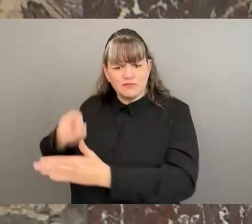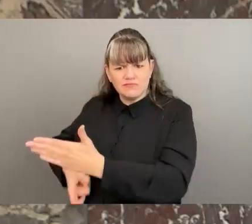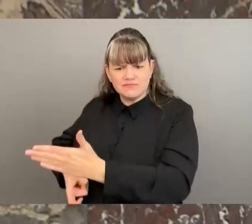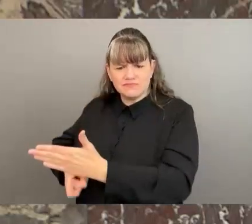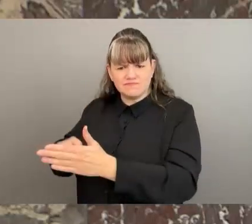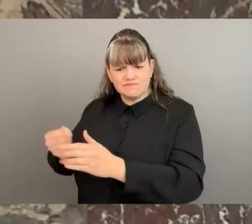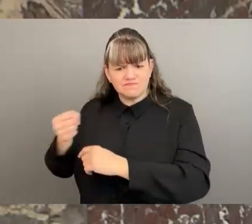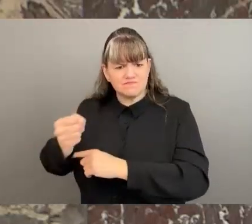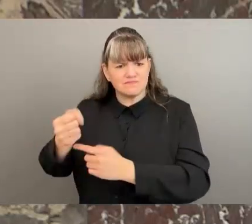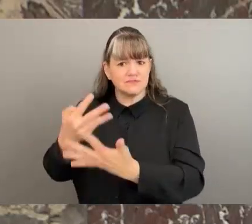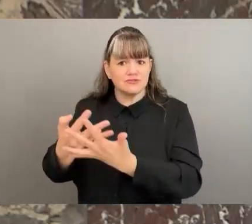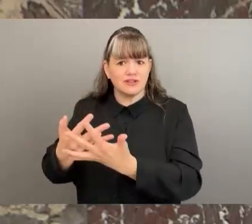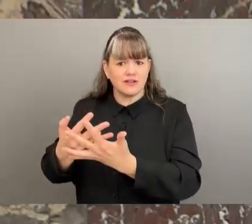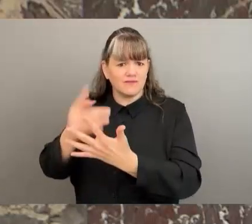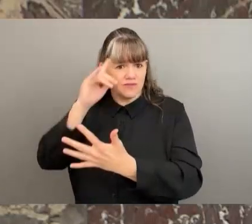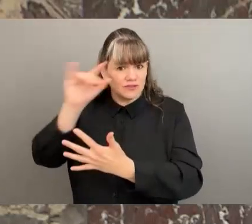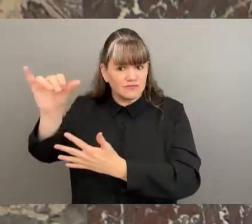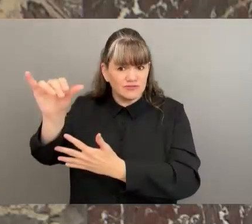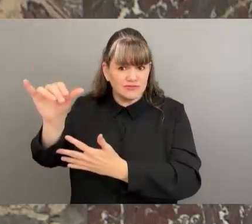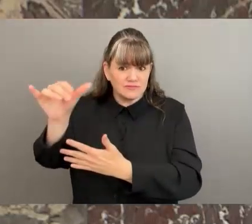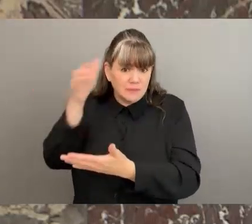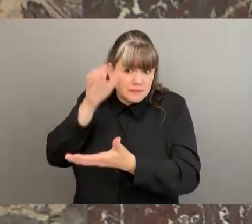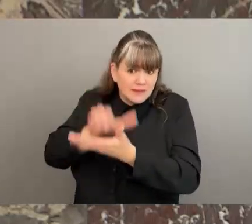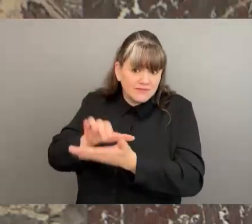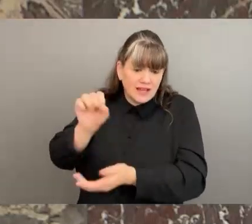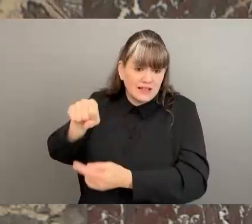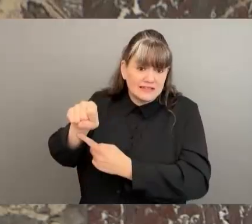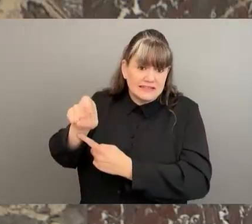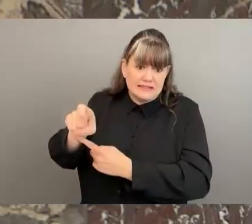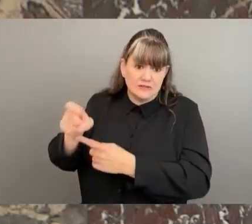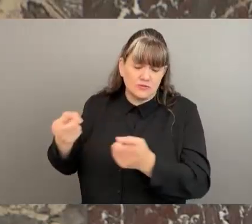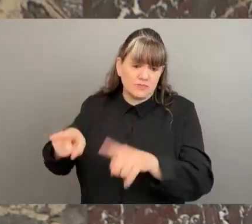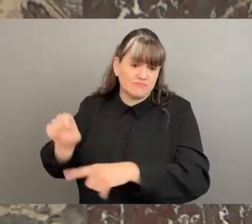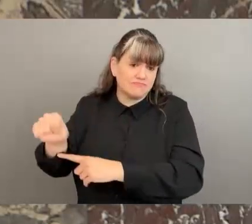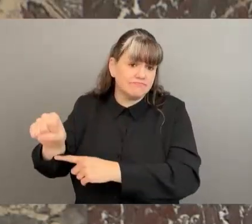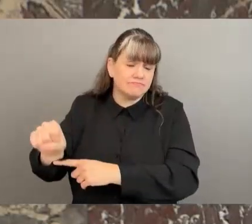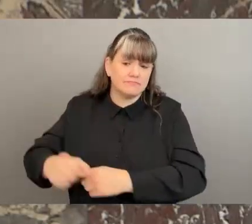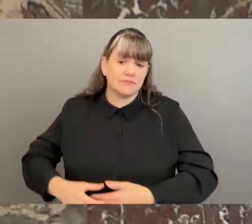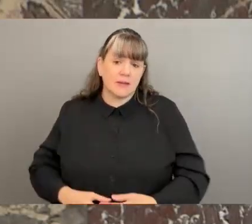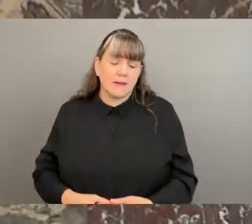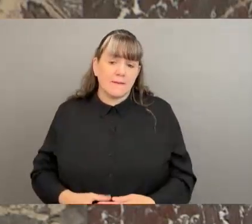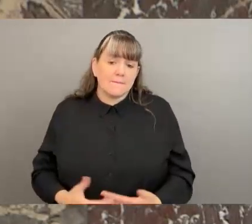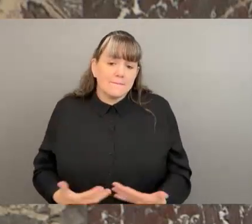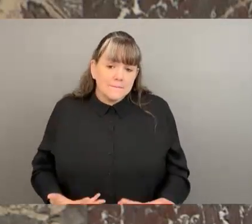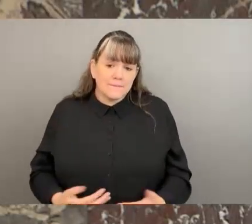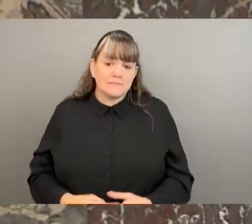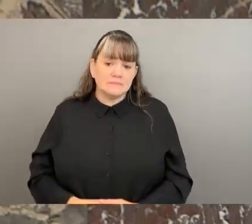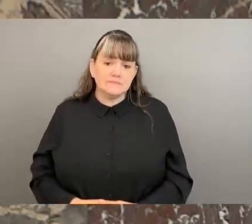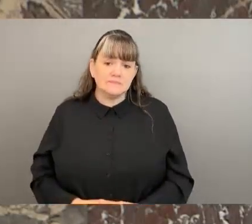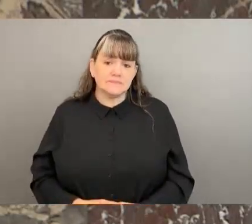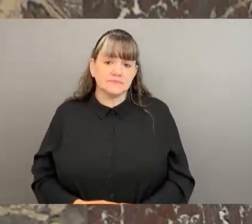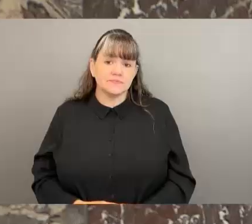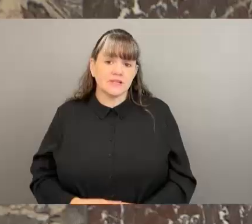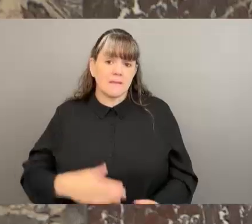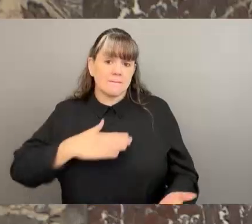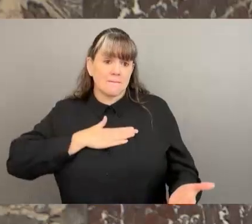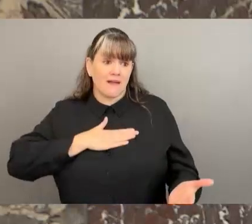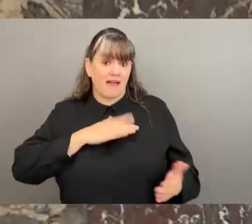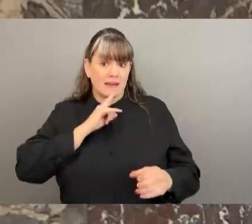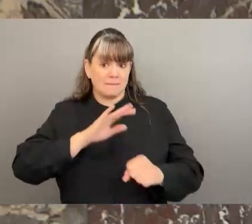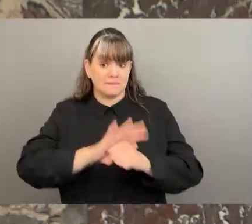happen. Now, Honourable Speaker, my commitment to the member and to all British Columbians is that I agree with